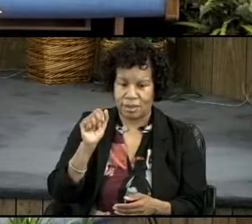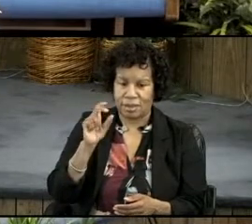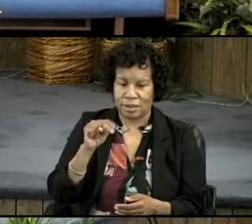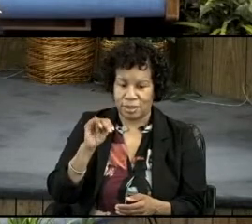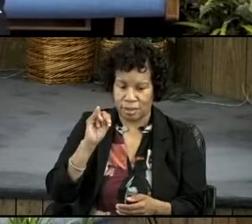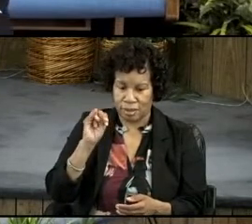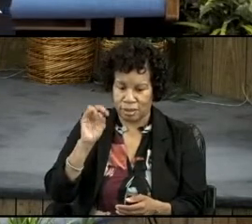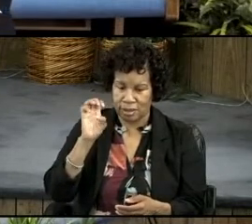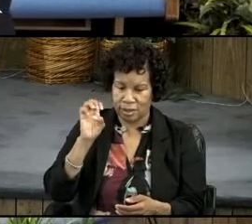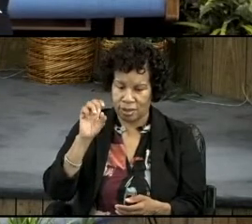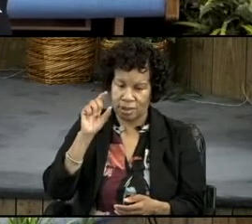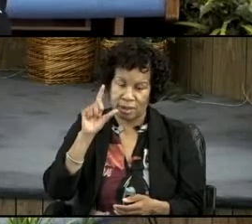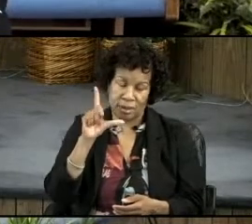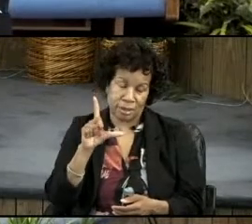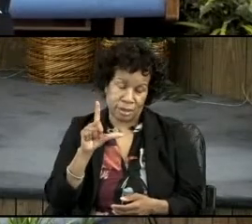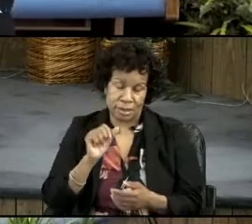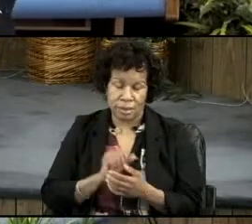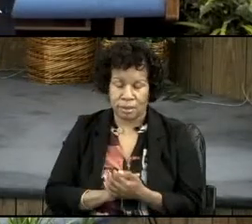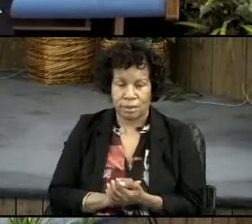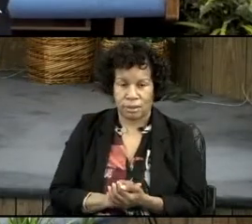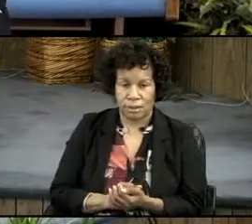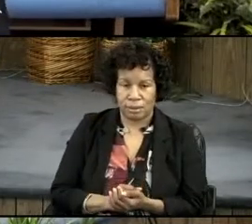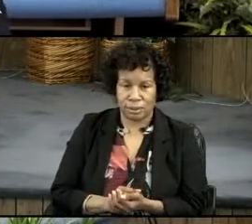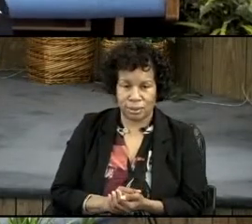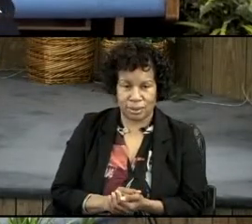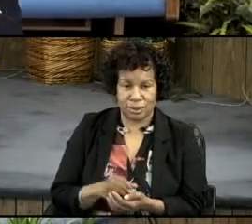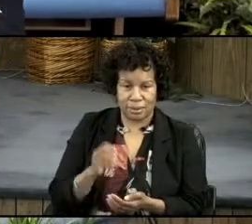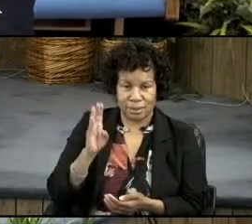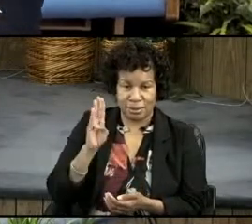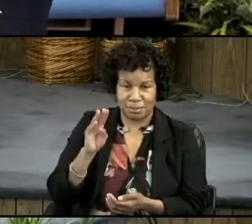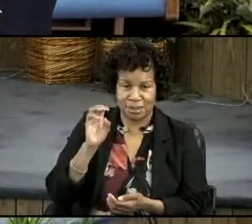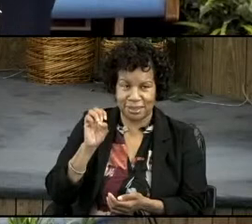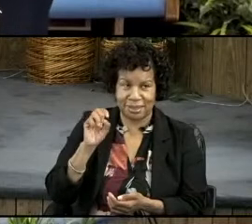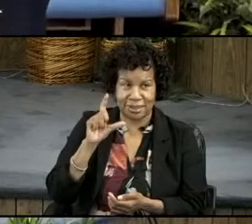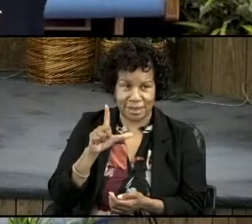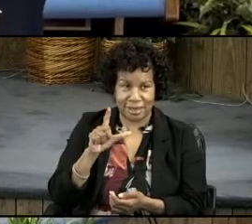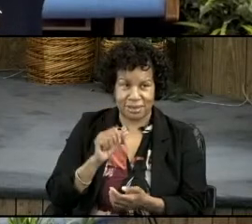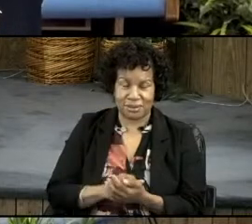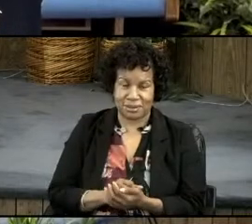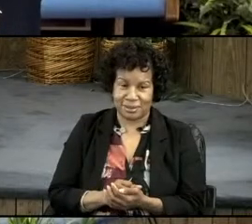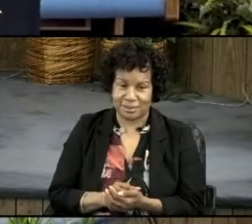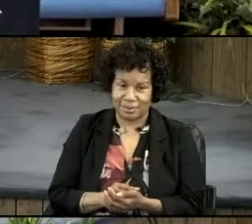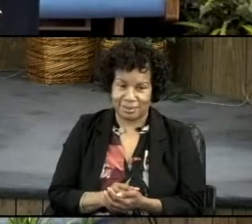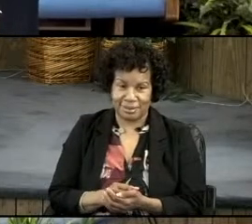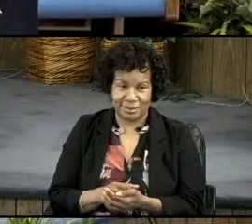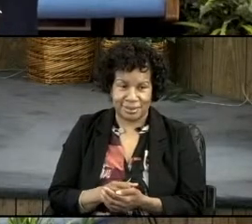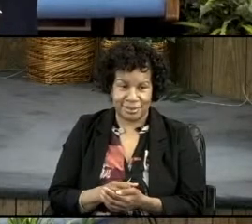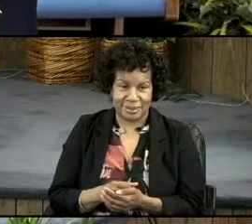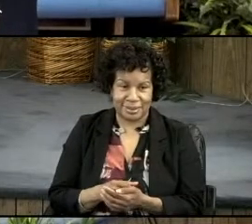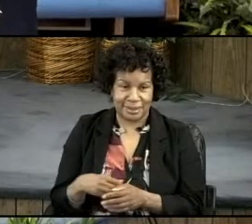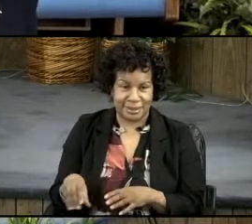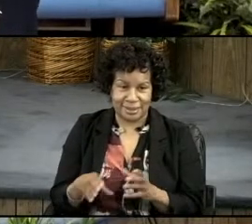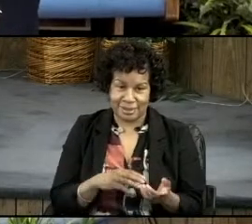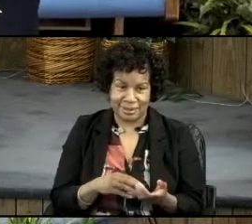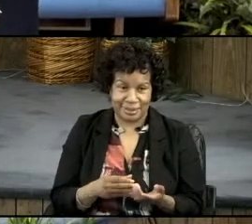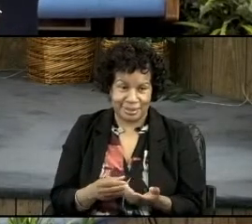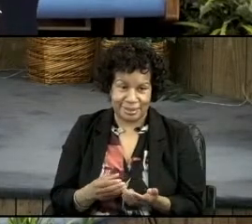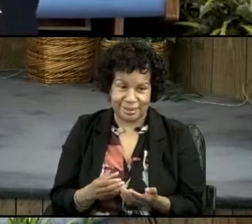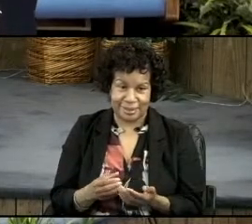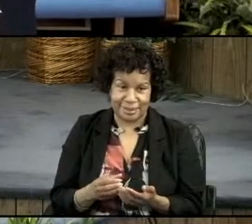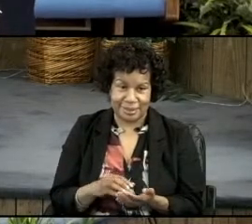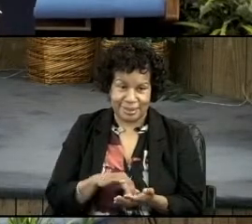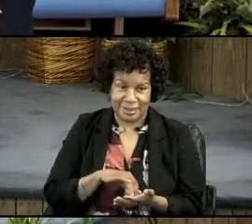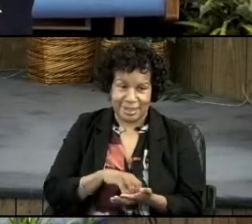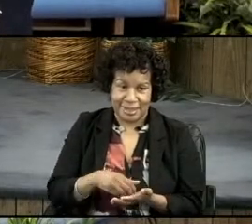took the ornaments from the temple, and the Lord began to write on the wall, and the Bible says his knees